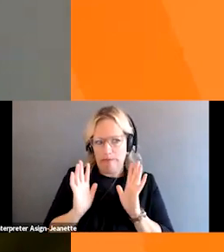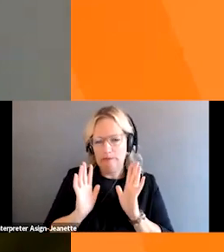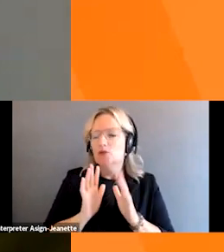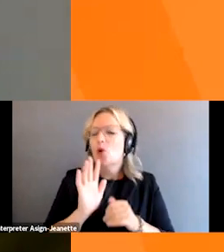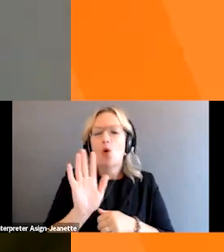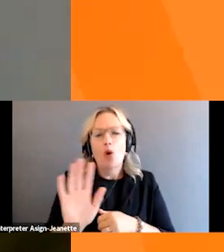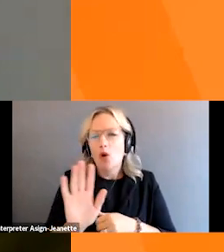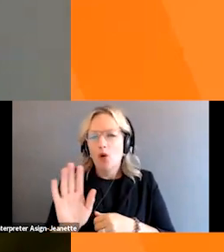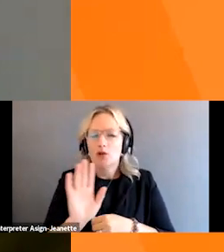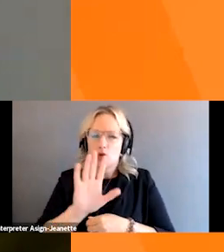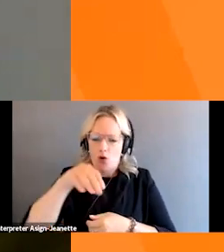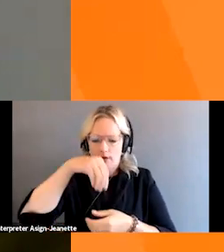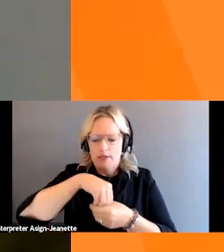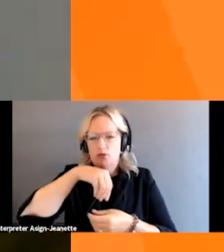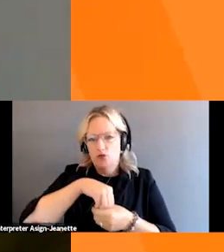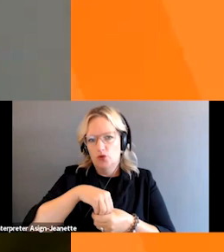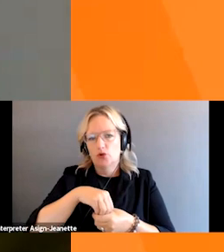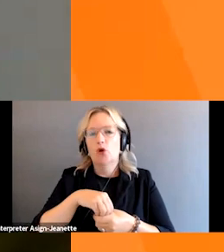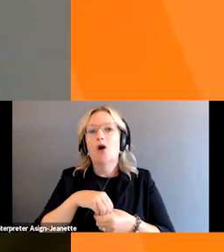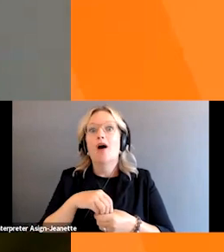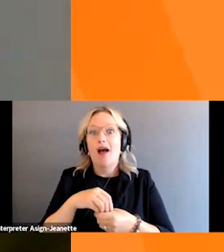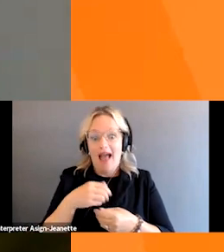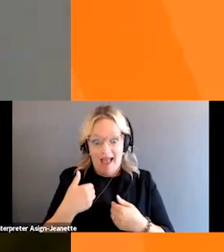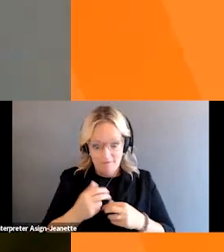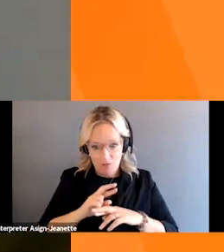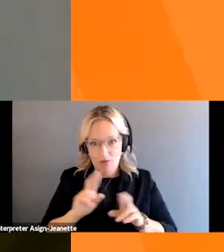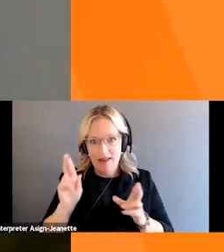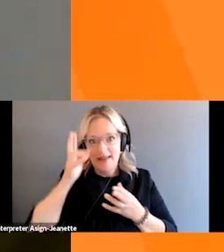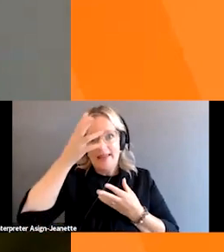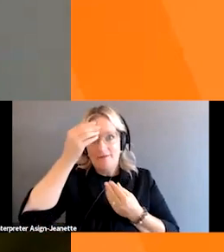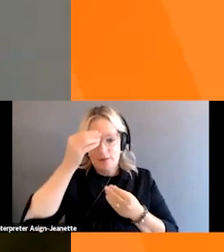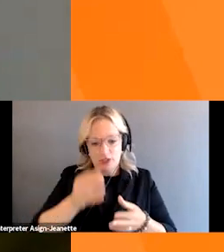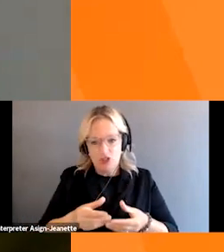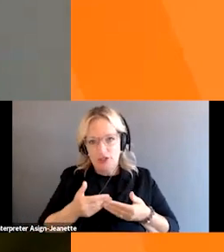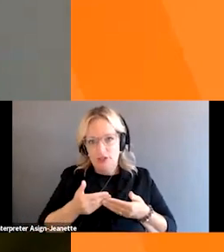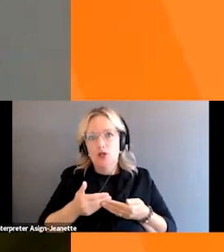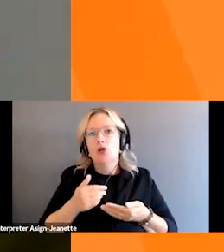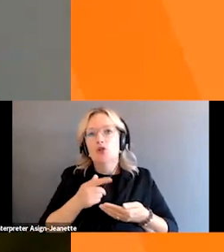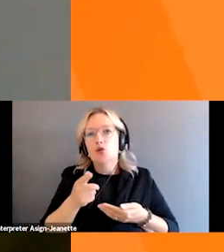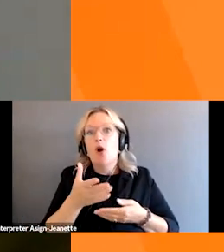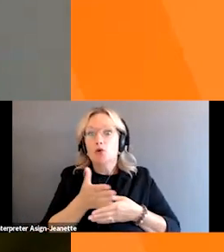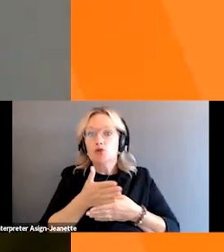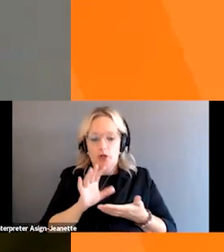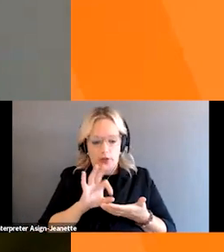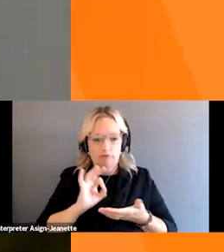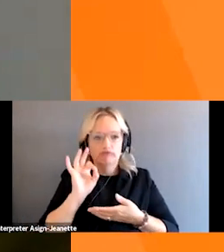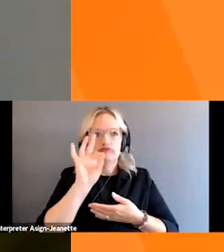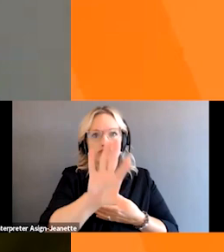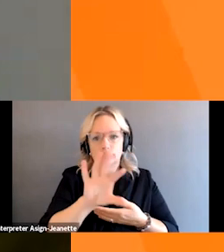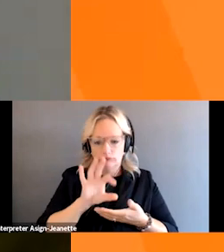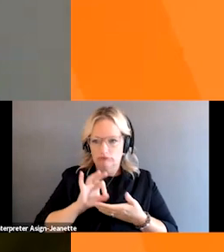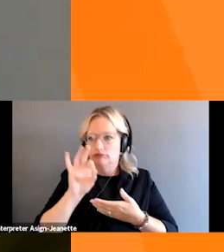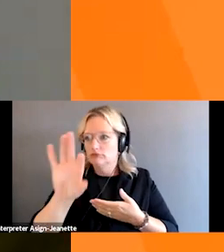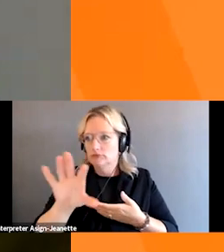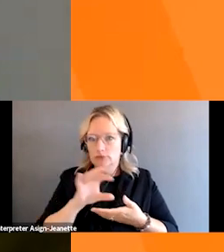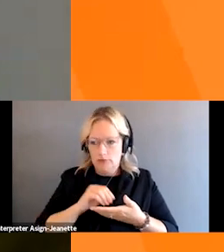internal tool. You share pieces of information that you want to share. And we do recognize